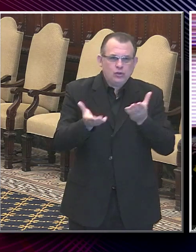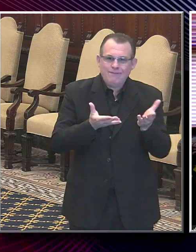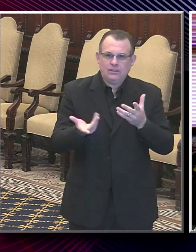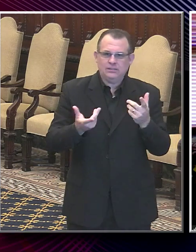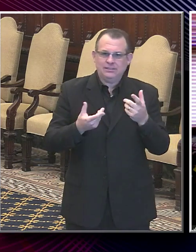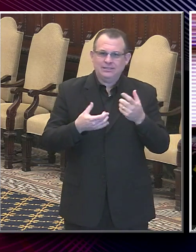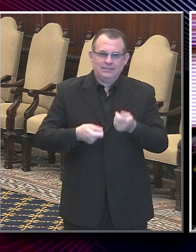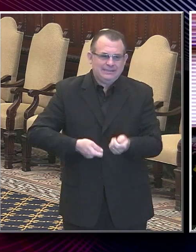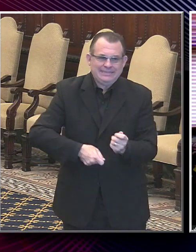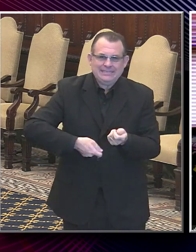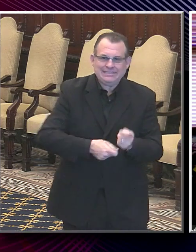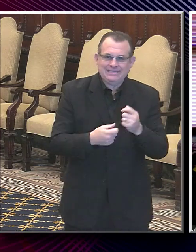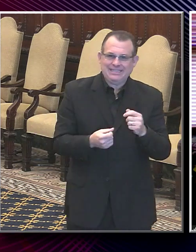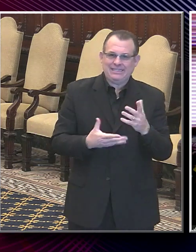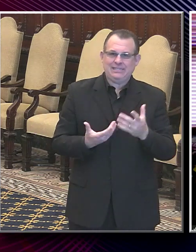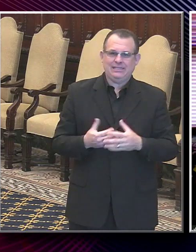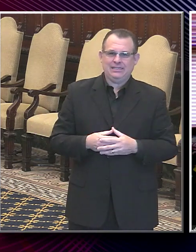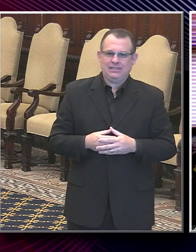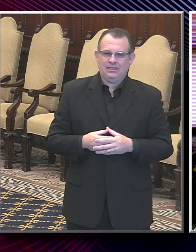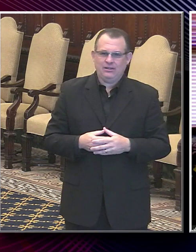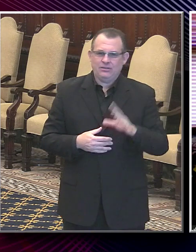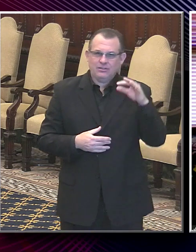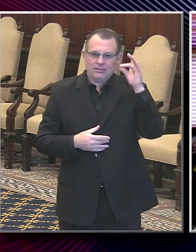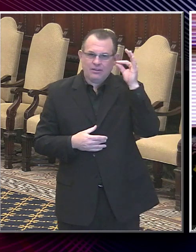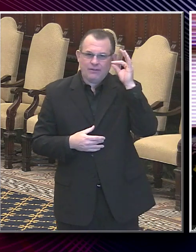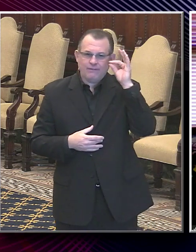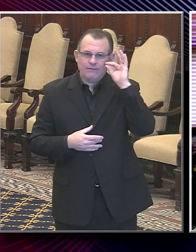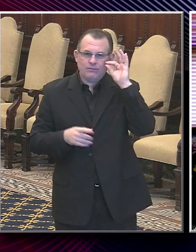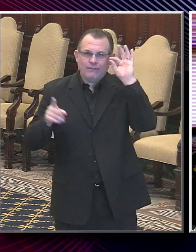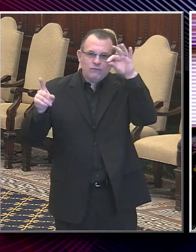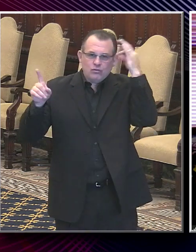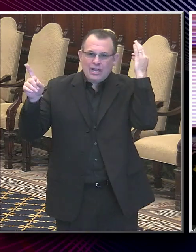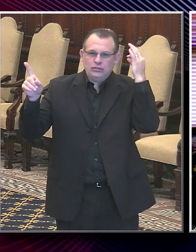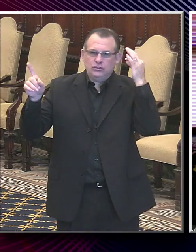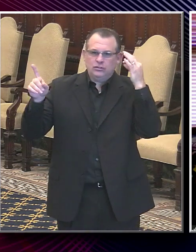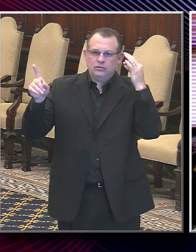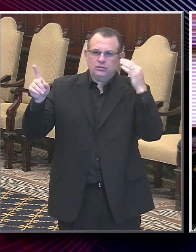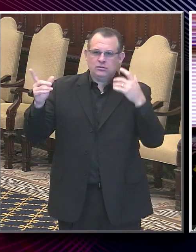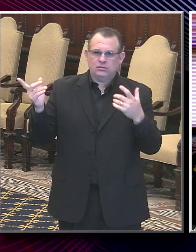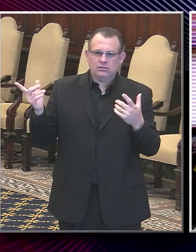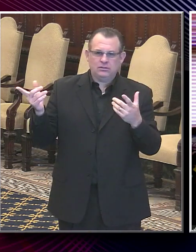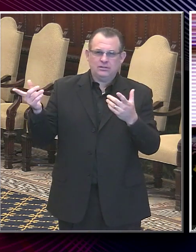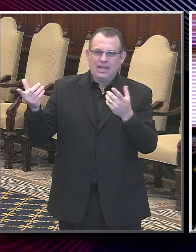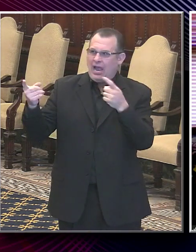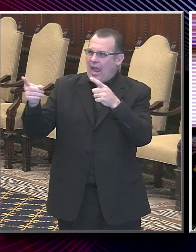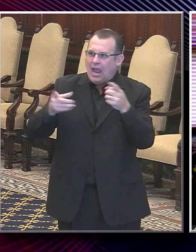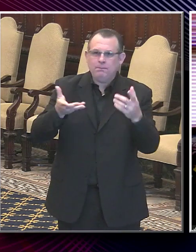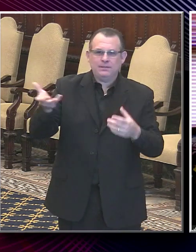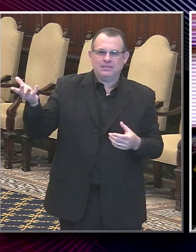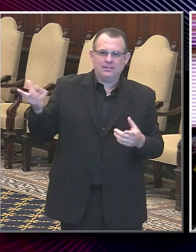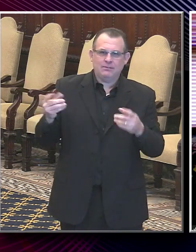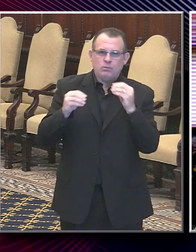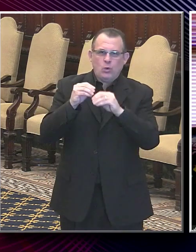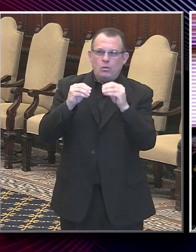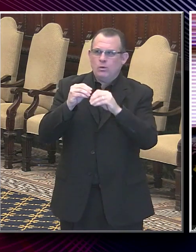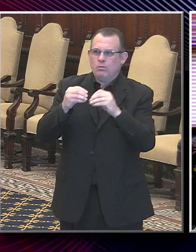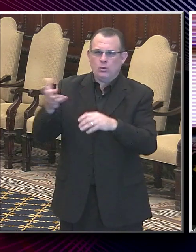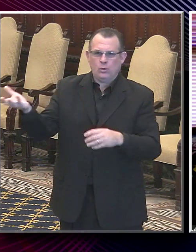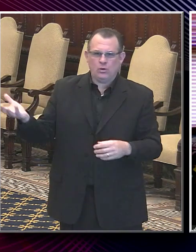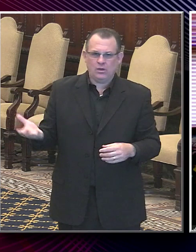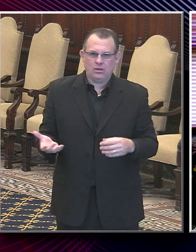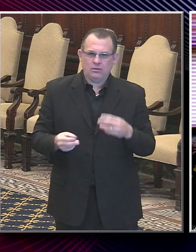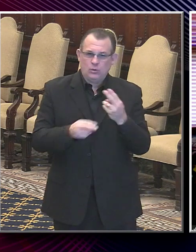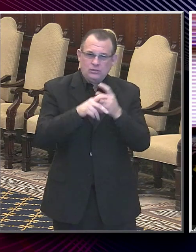in the French forest and things that were happening during the course of that war.